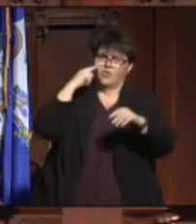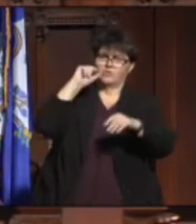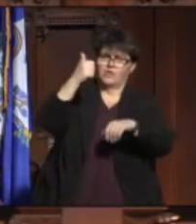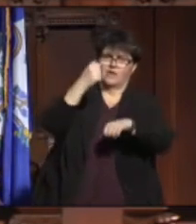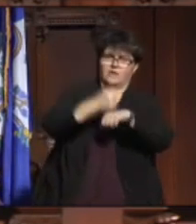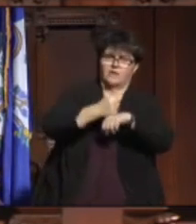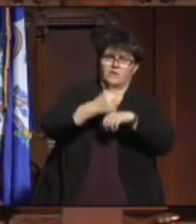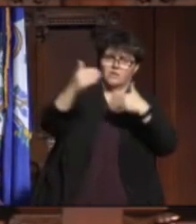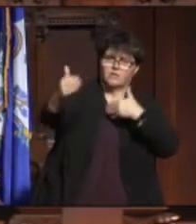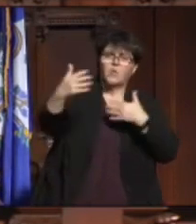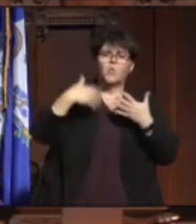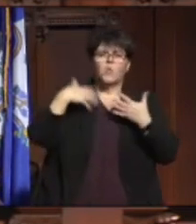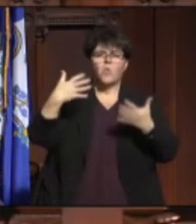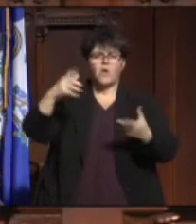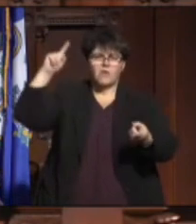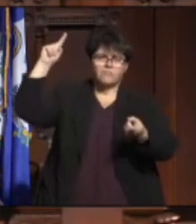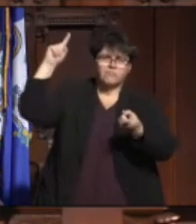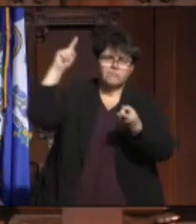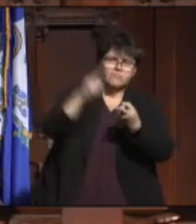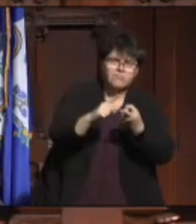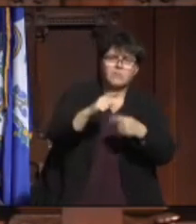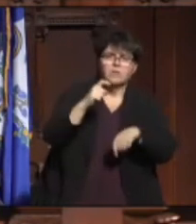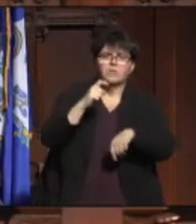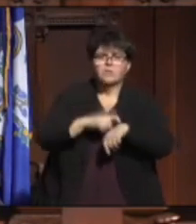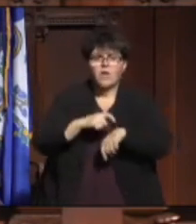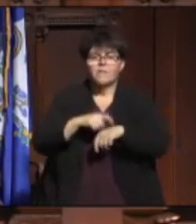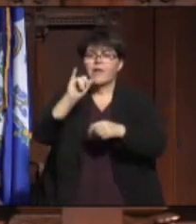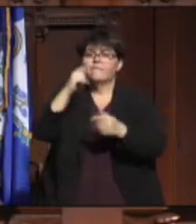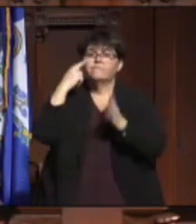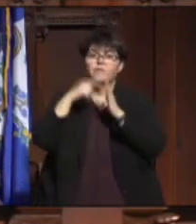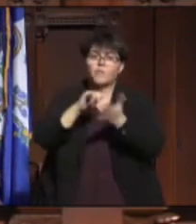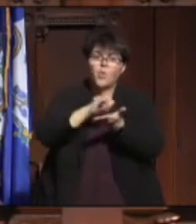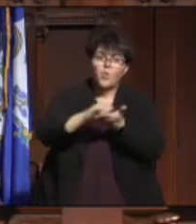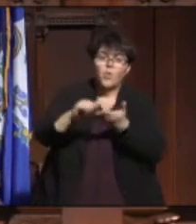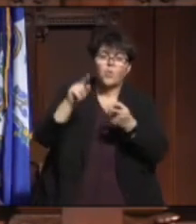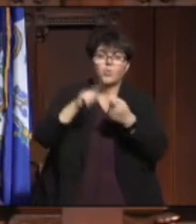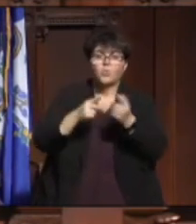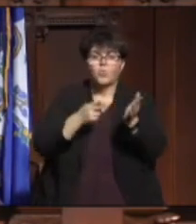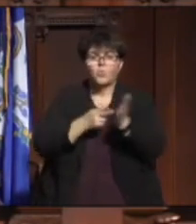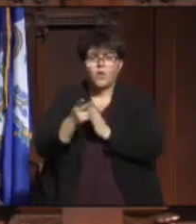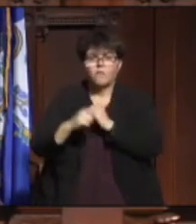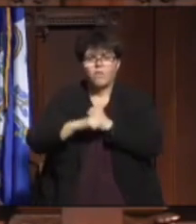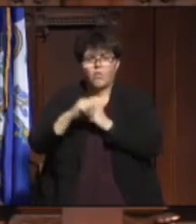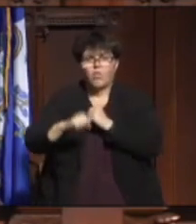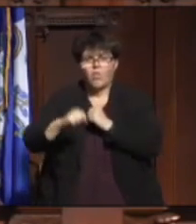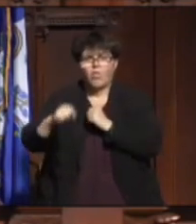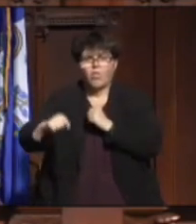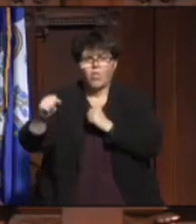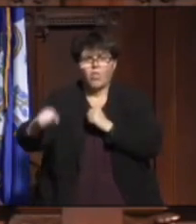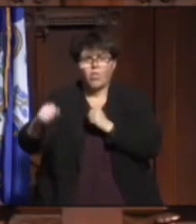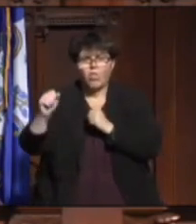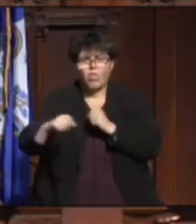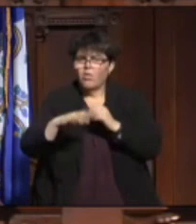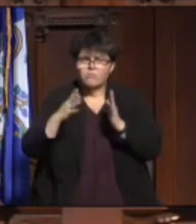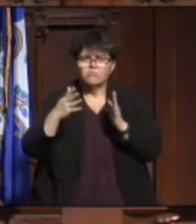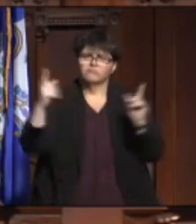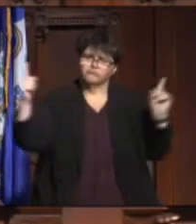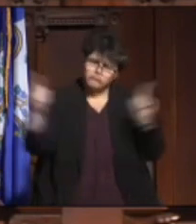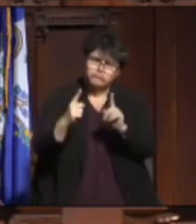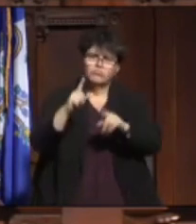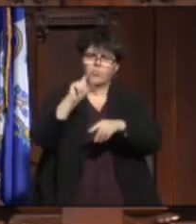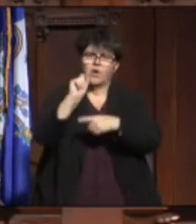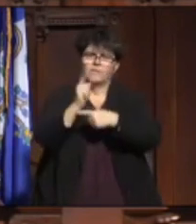City by over 20 minutes. We will run Metro North State trains to Grand Central and now Penn